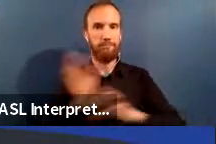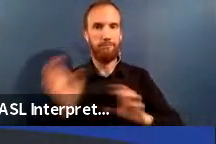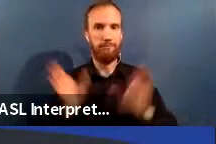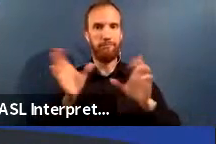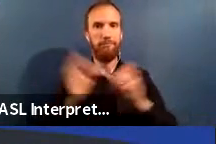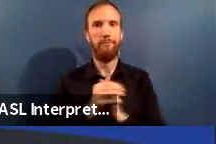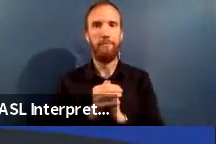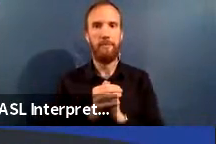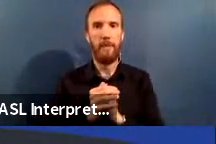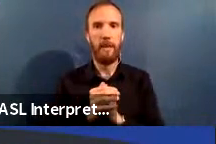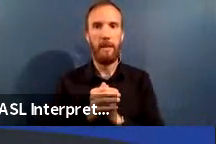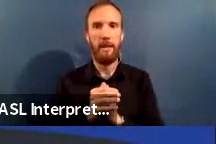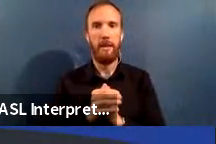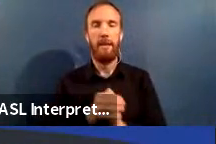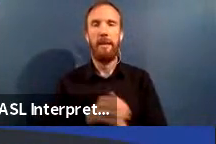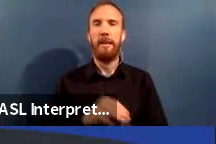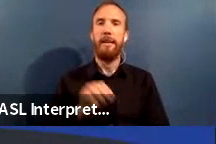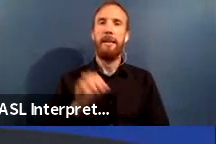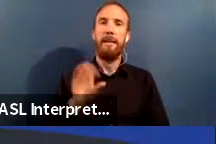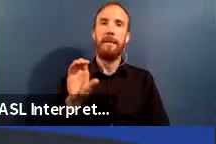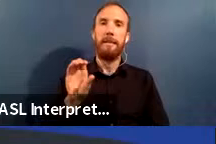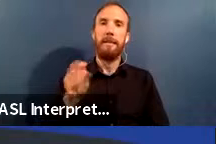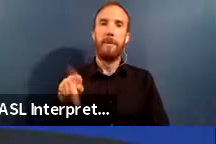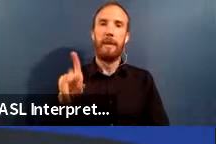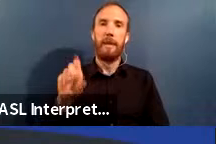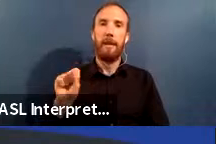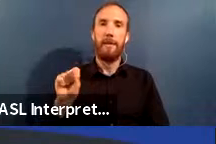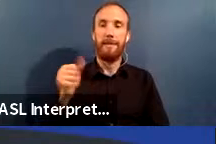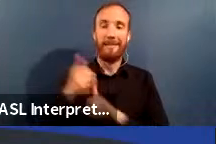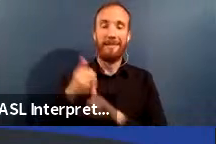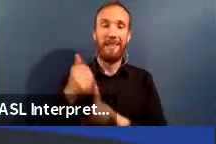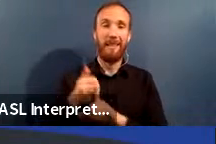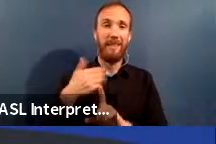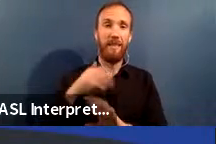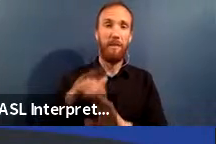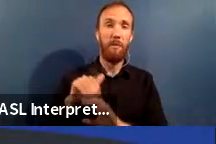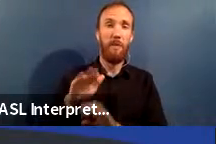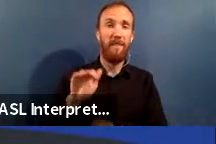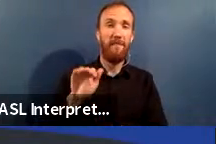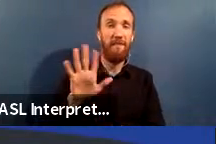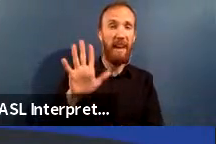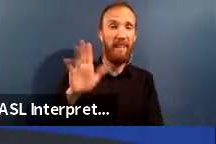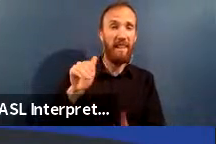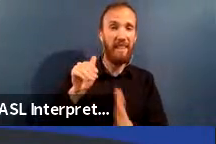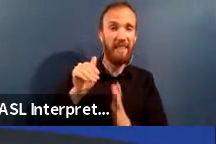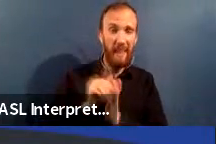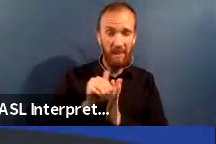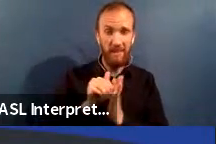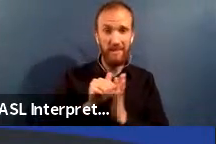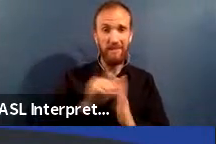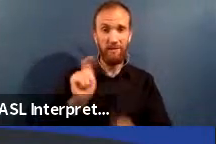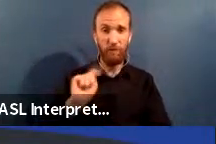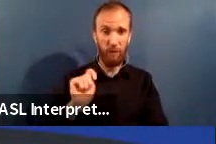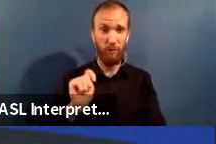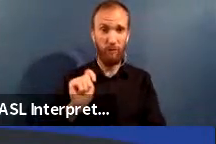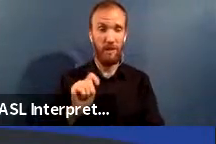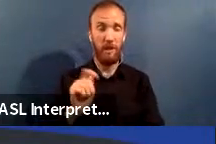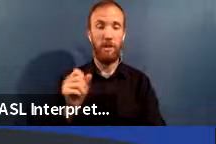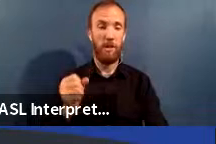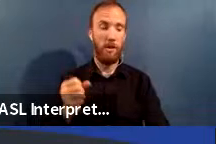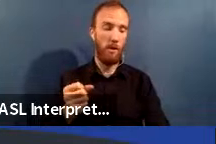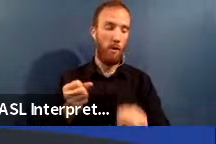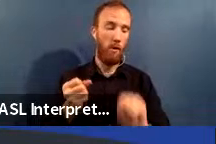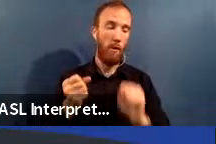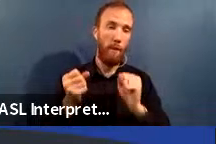CPS has more than 5,000 student restrooms. So this is a subject we hear a lot about from the local school representation, such